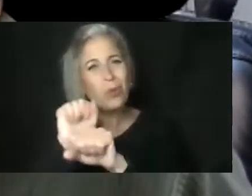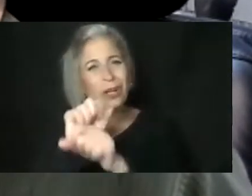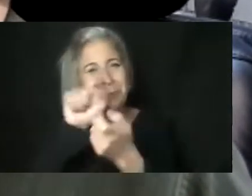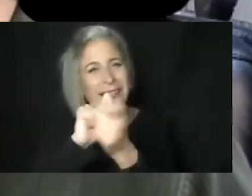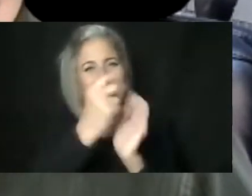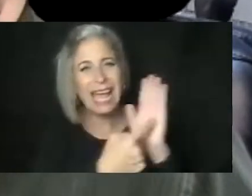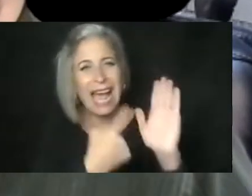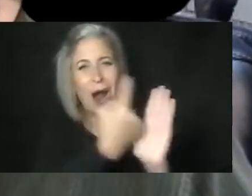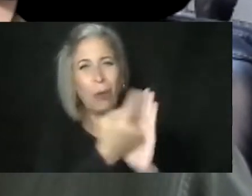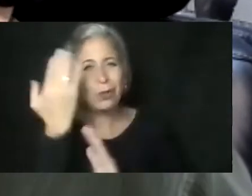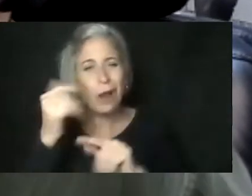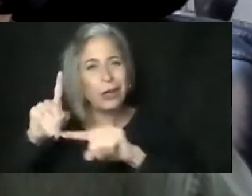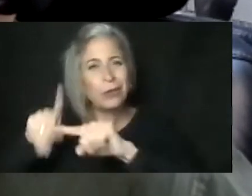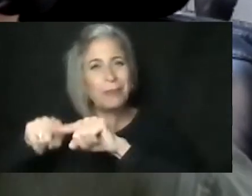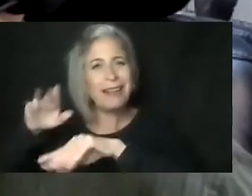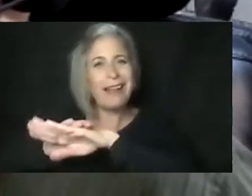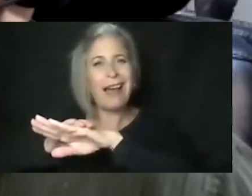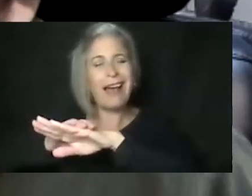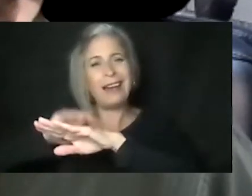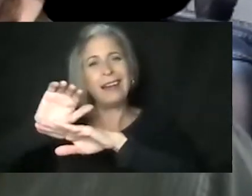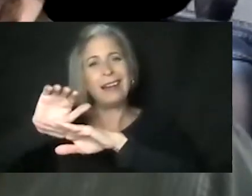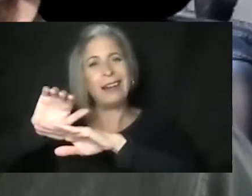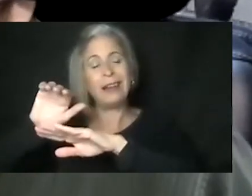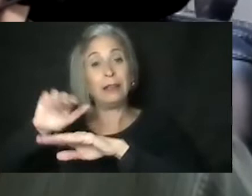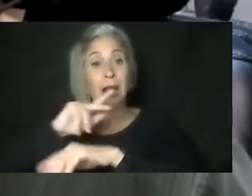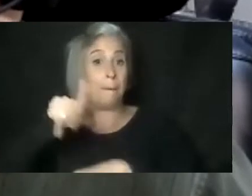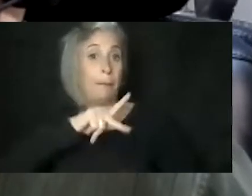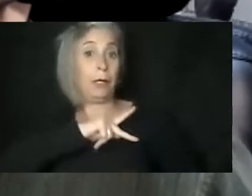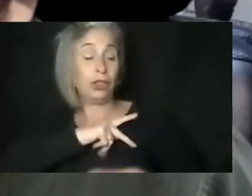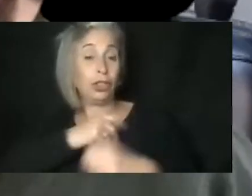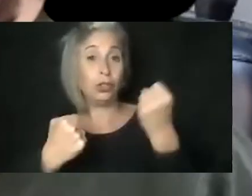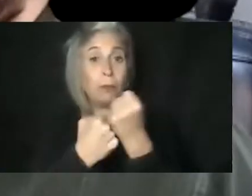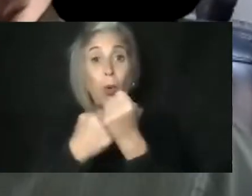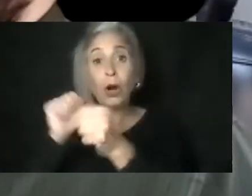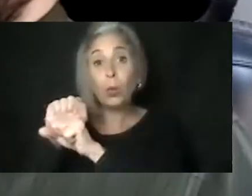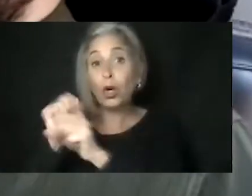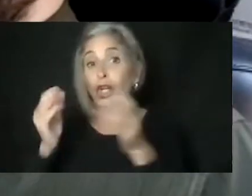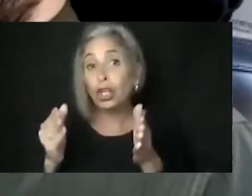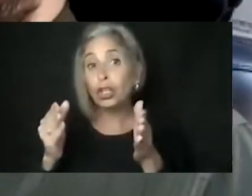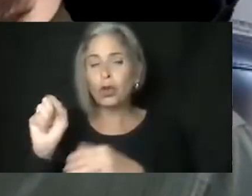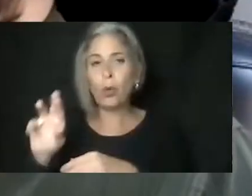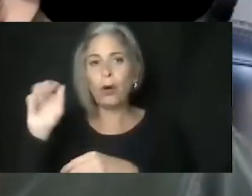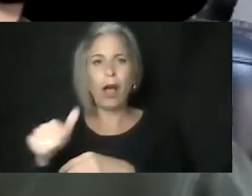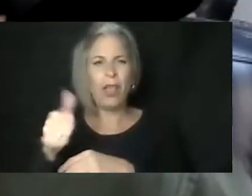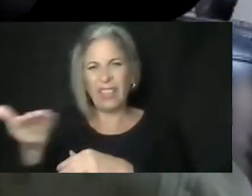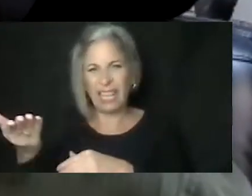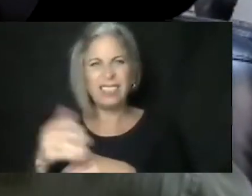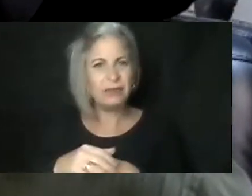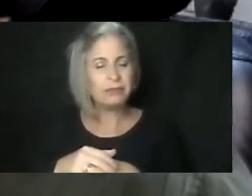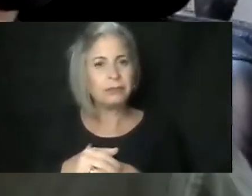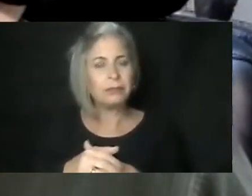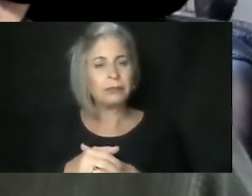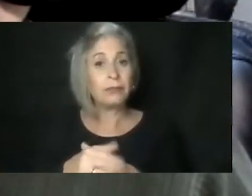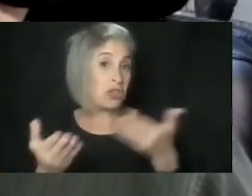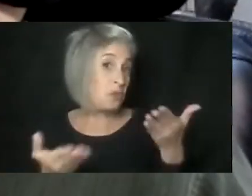you may be dependent on say personal support workers or on on other things like that.